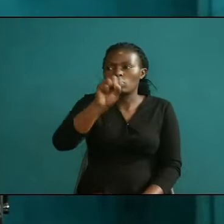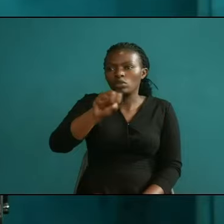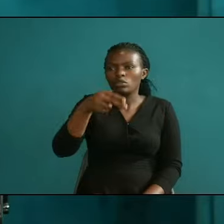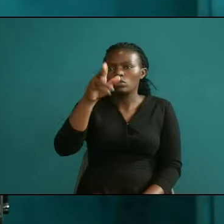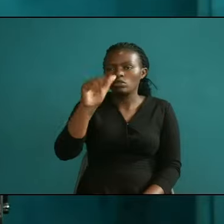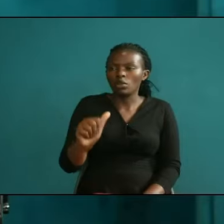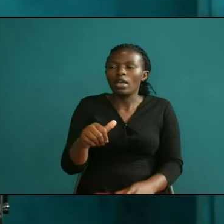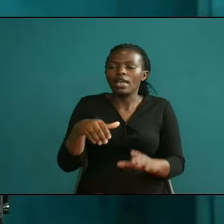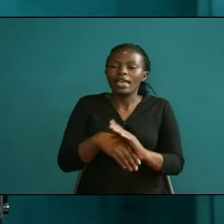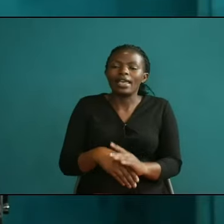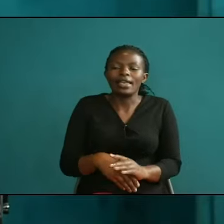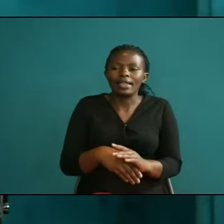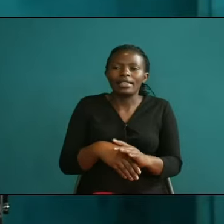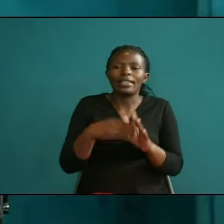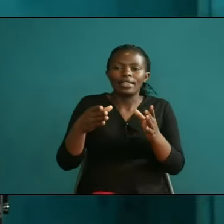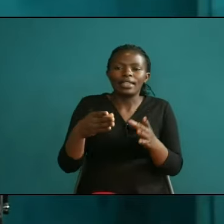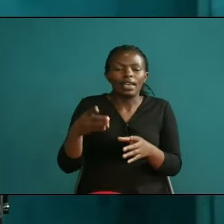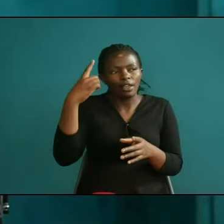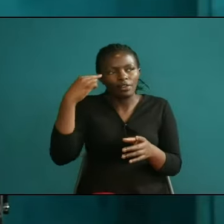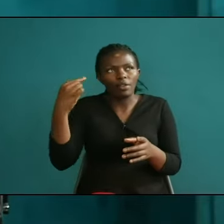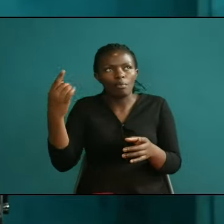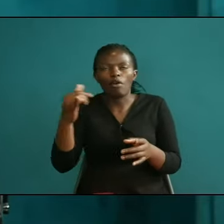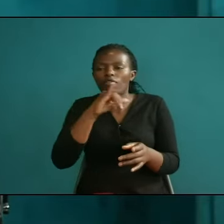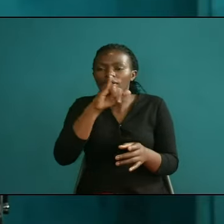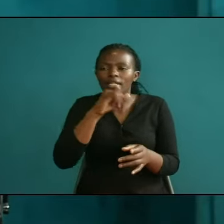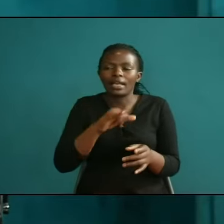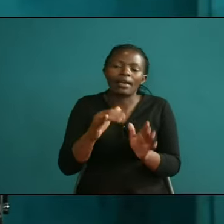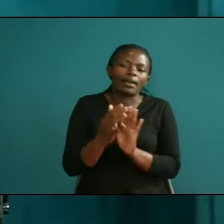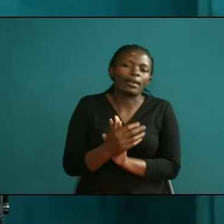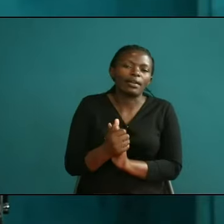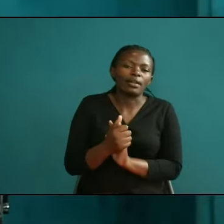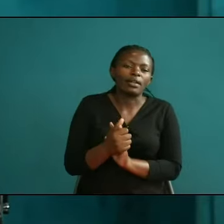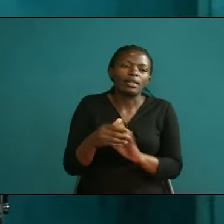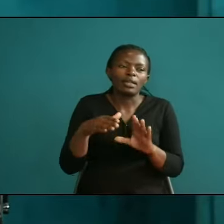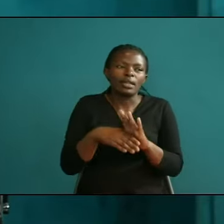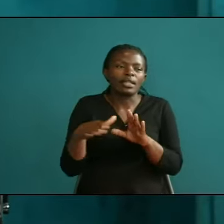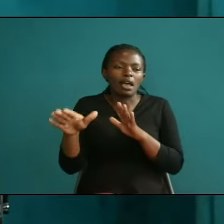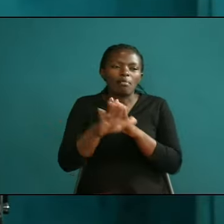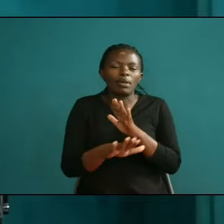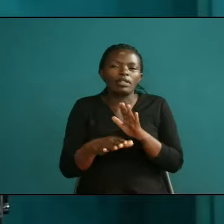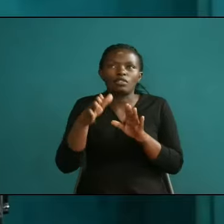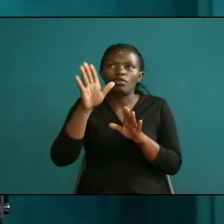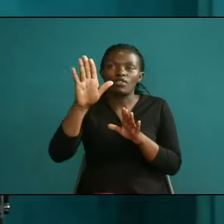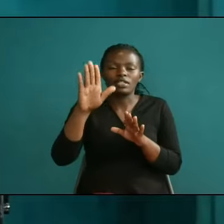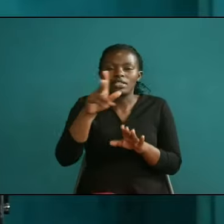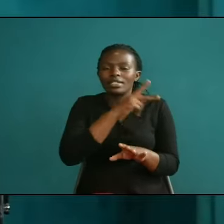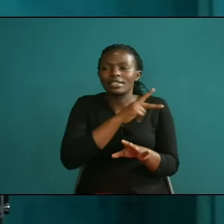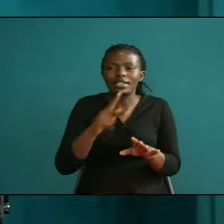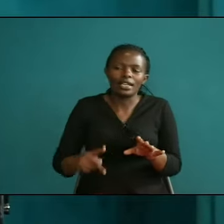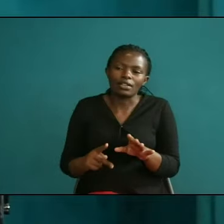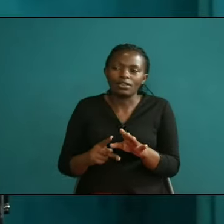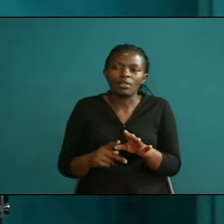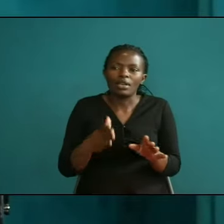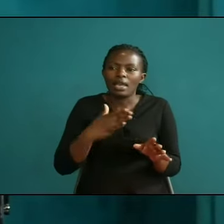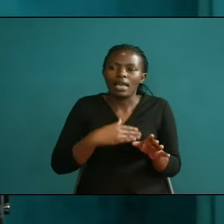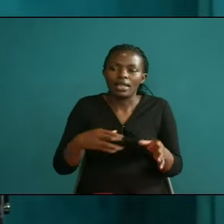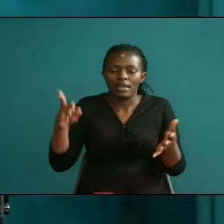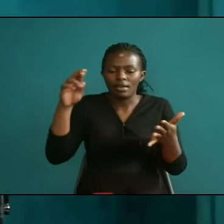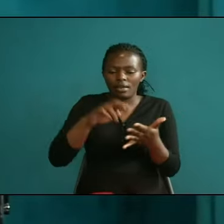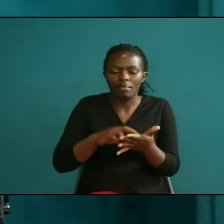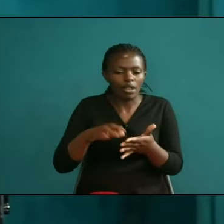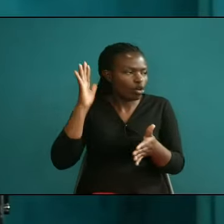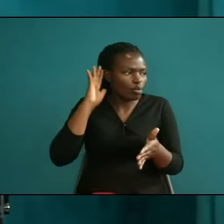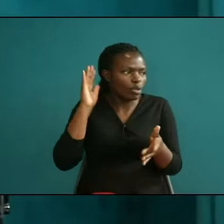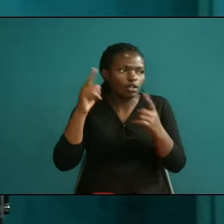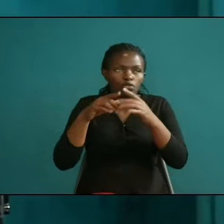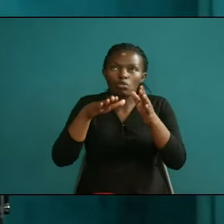dream. God promised to Joshua and Judah in a palace in his kingdom, provided they remained obedient to his